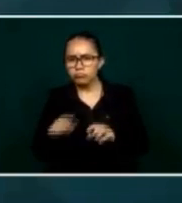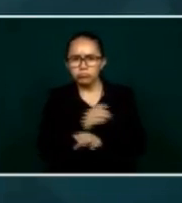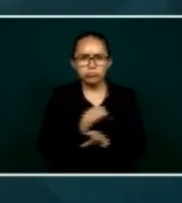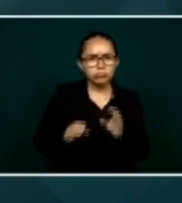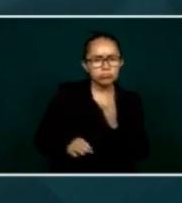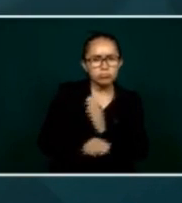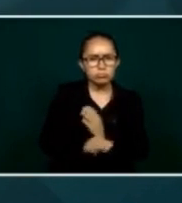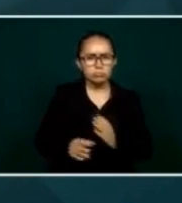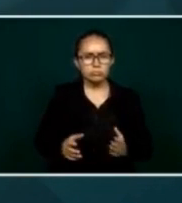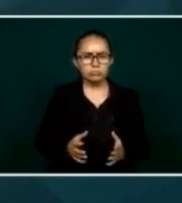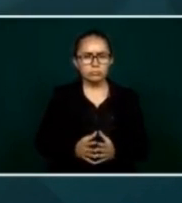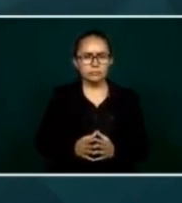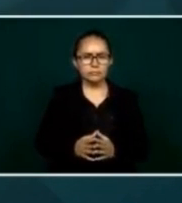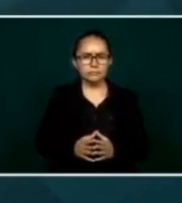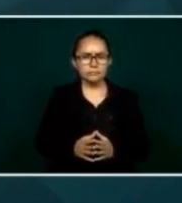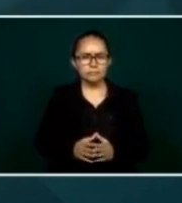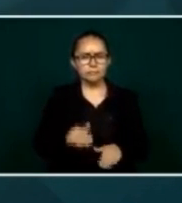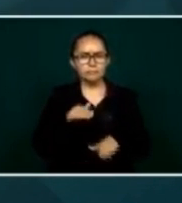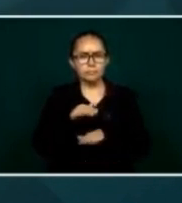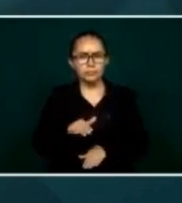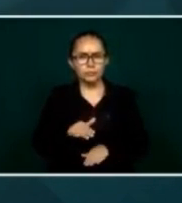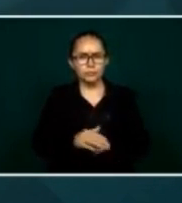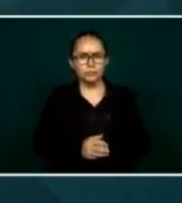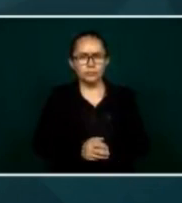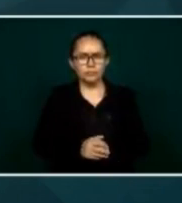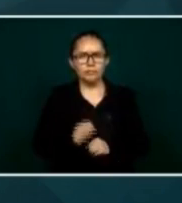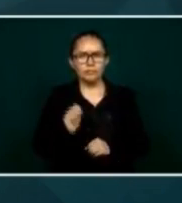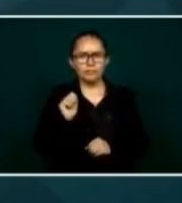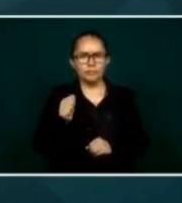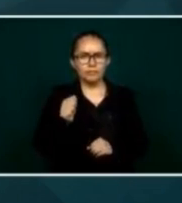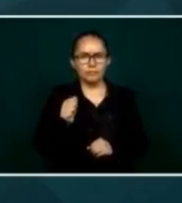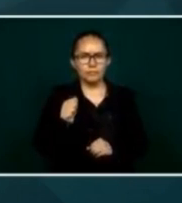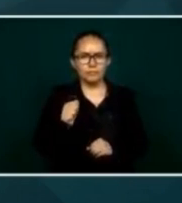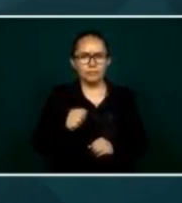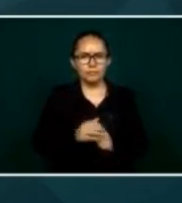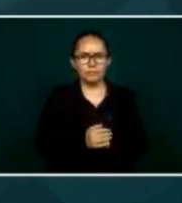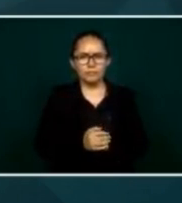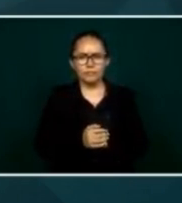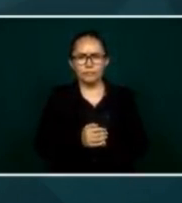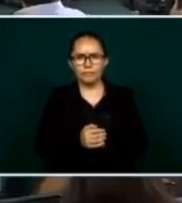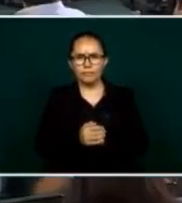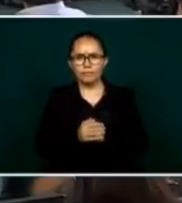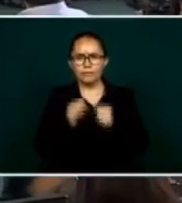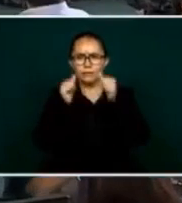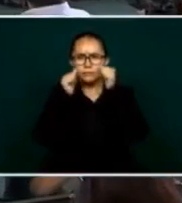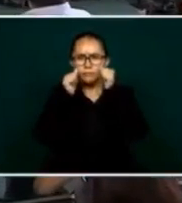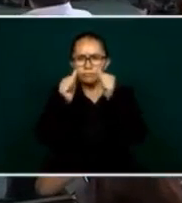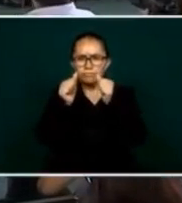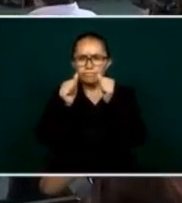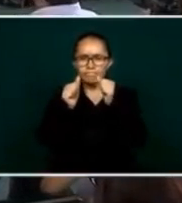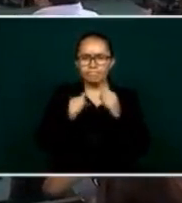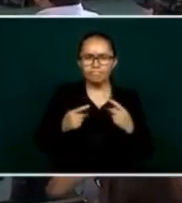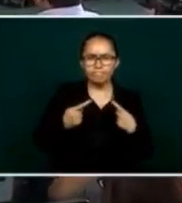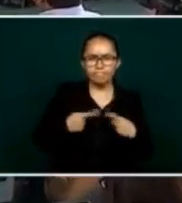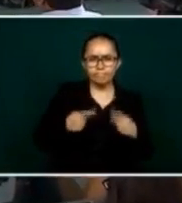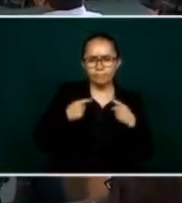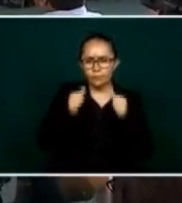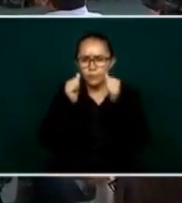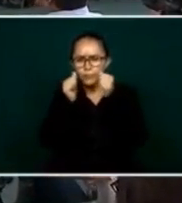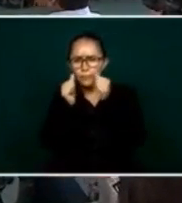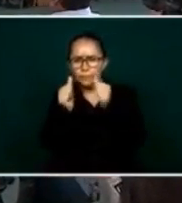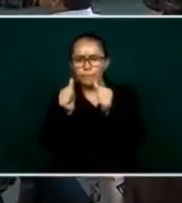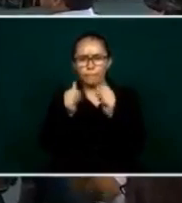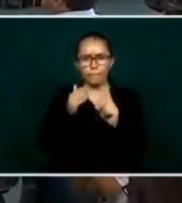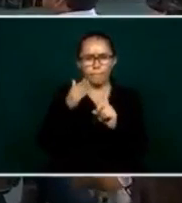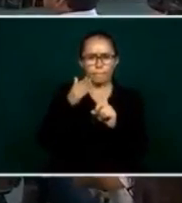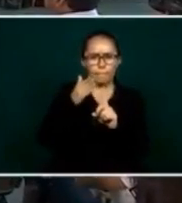medical services in Nayarit, especially with that which has to do with attention to the people